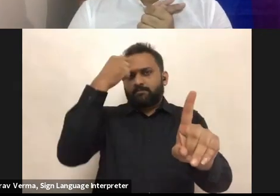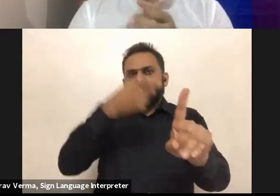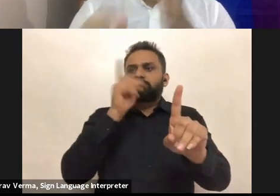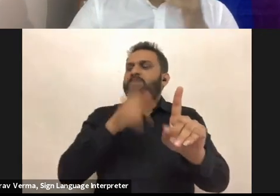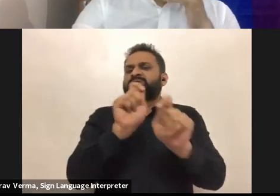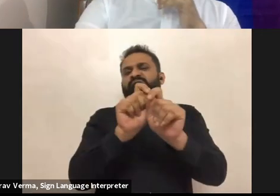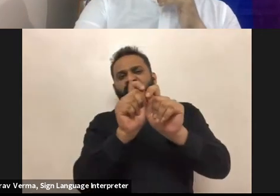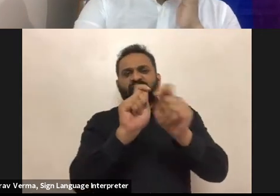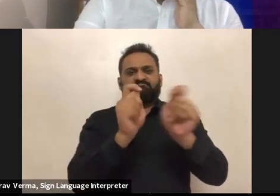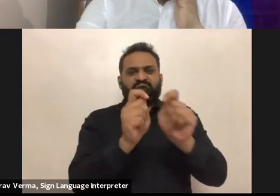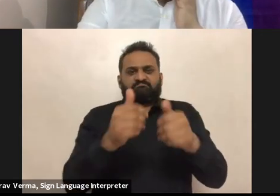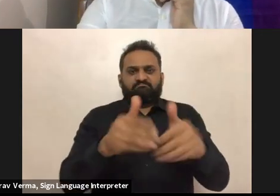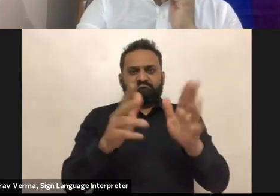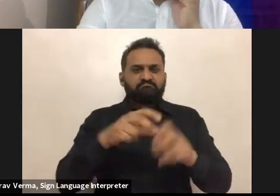and